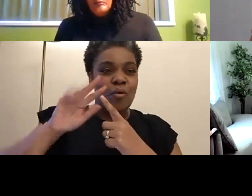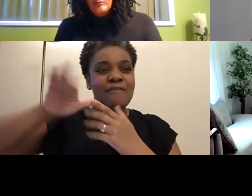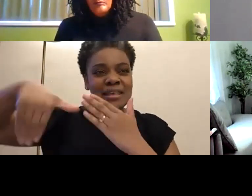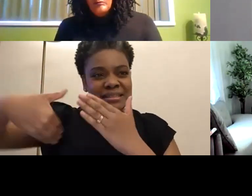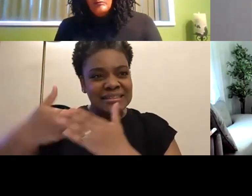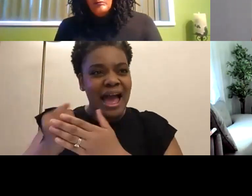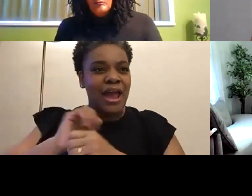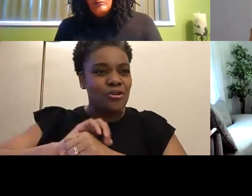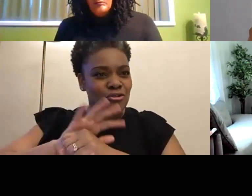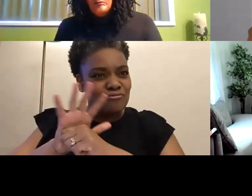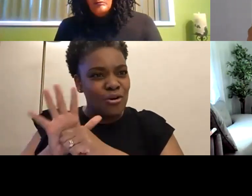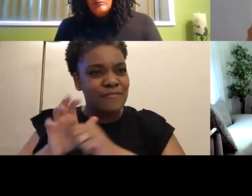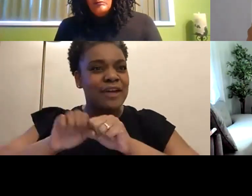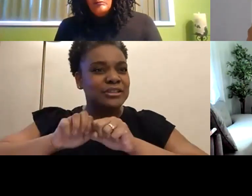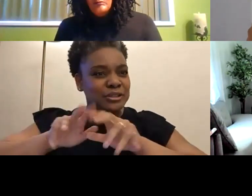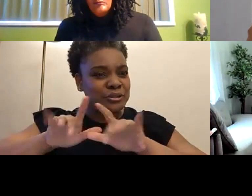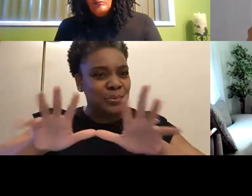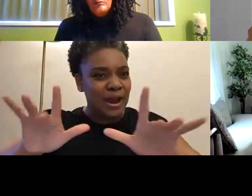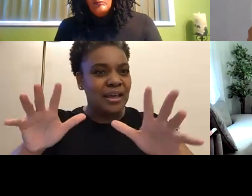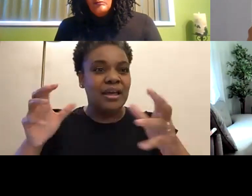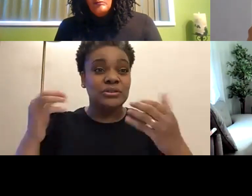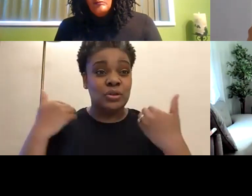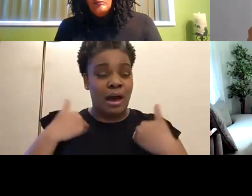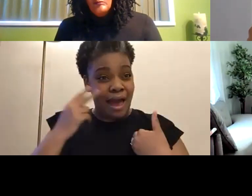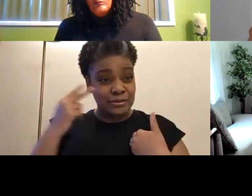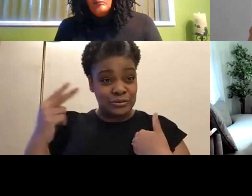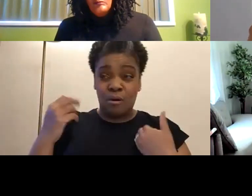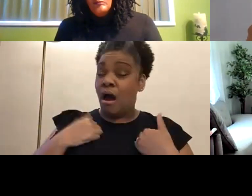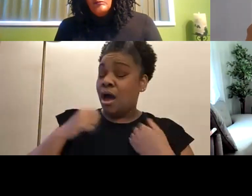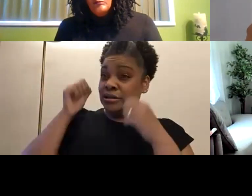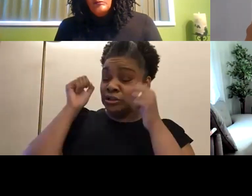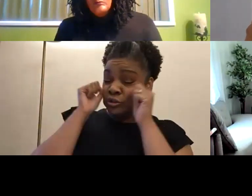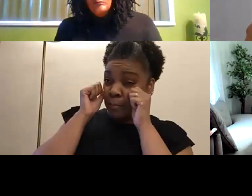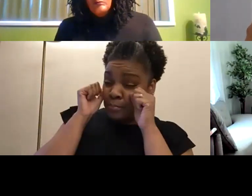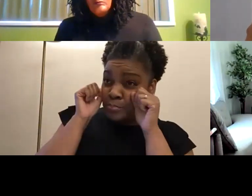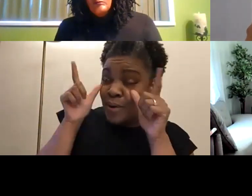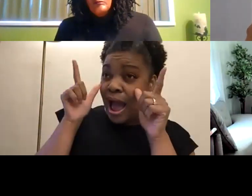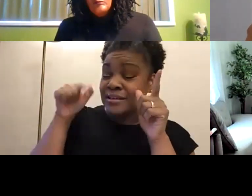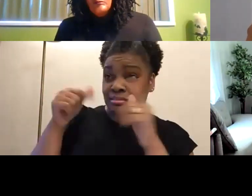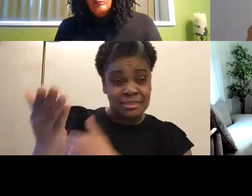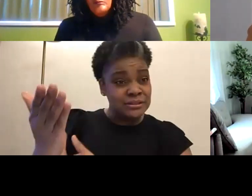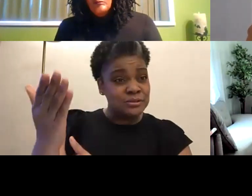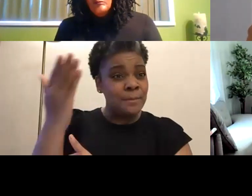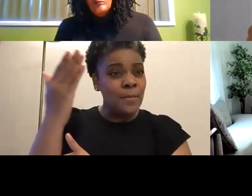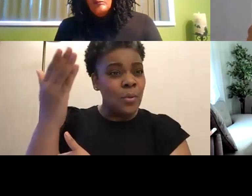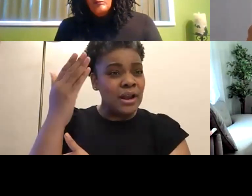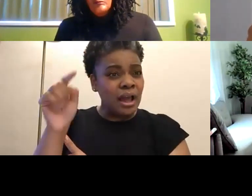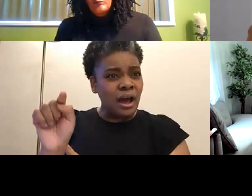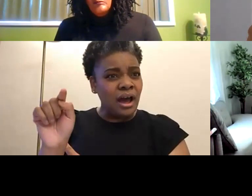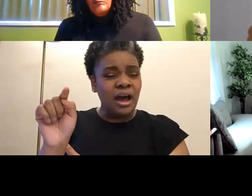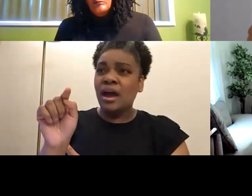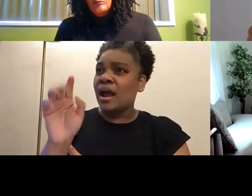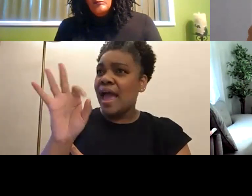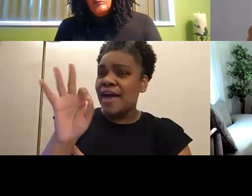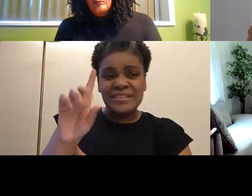access to breaking news. So I was surprised, like everyone else, when there was a press release this morning that talked about how both the FDA